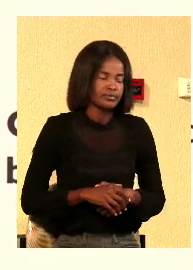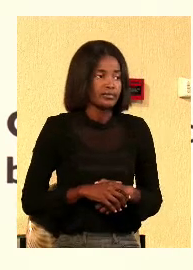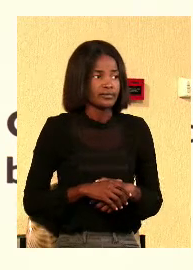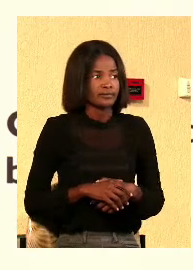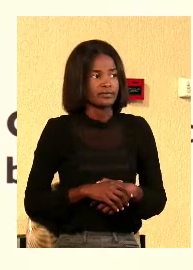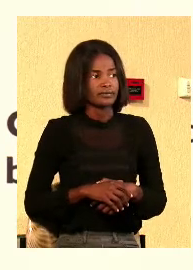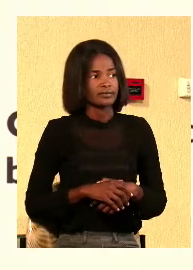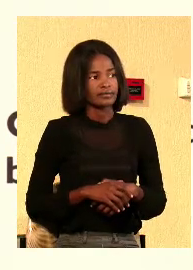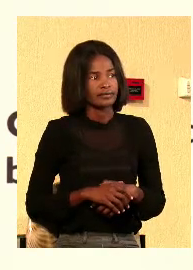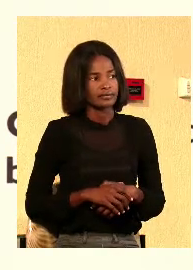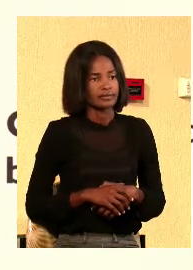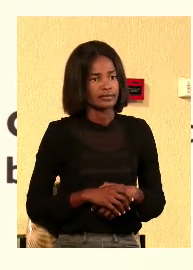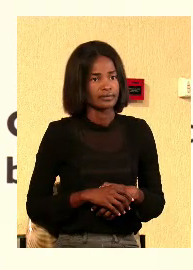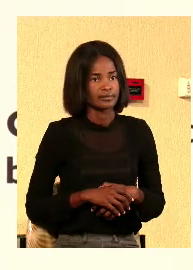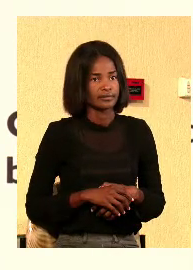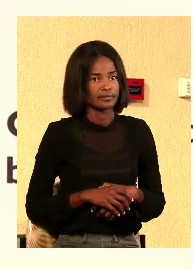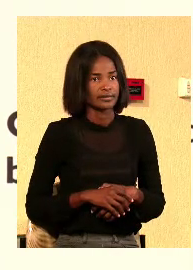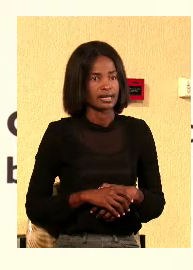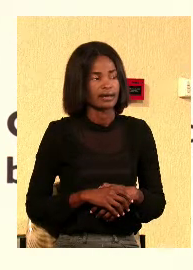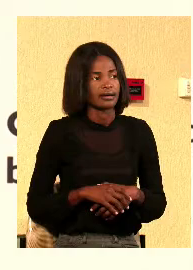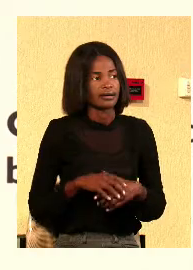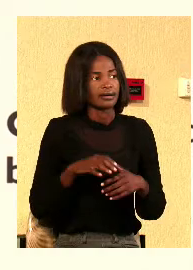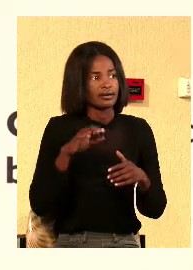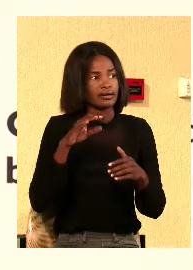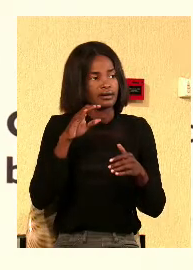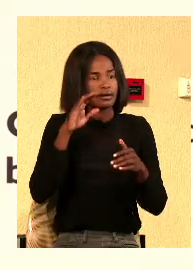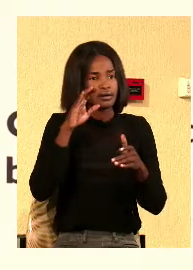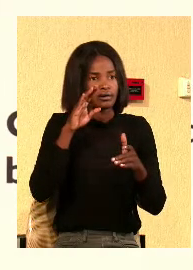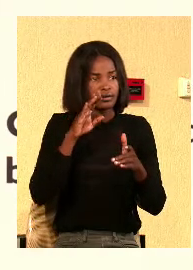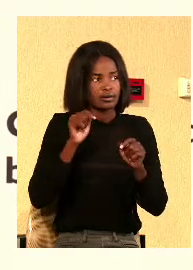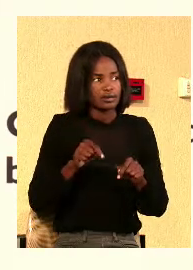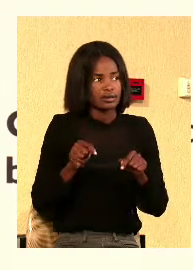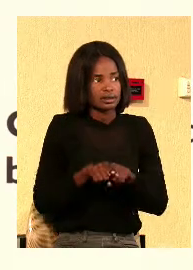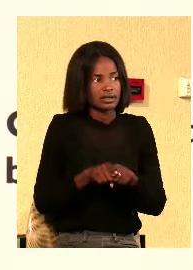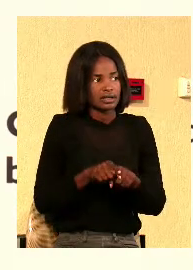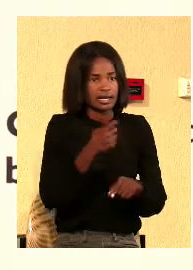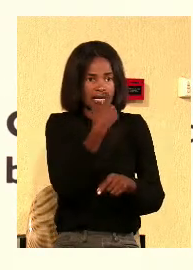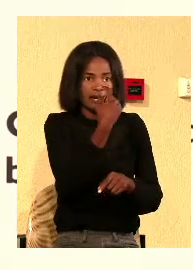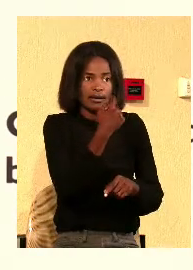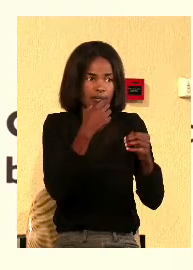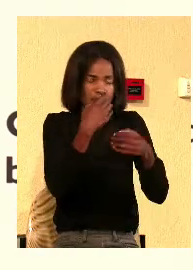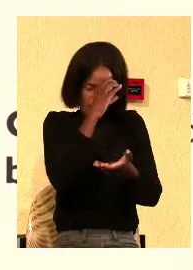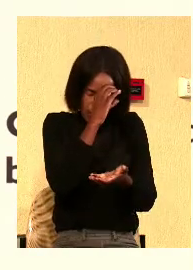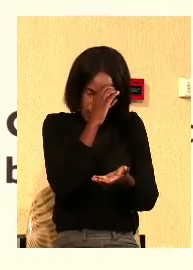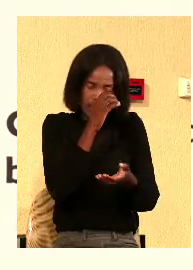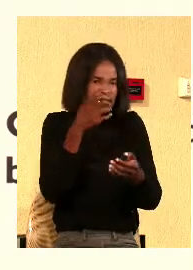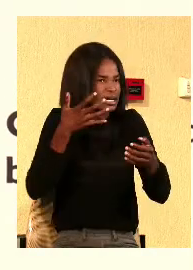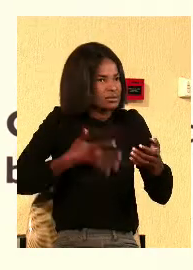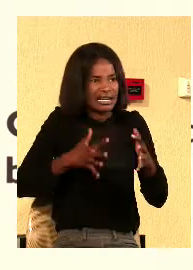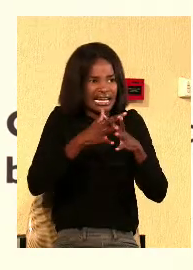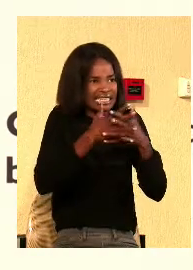we are also in terms of quality assurance, because every test we do in the lab should be quality